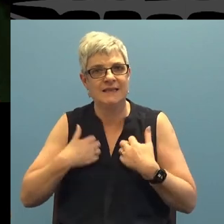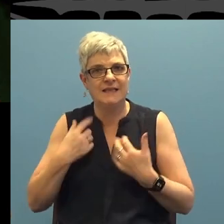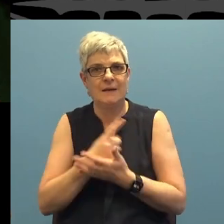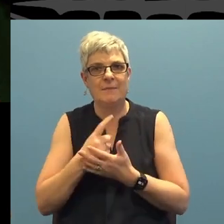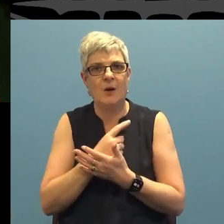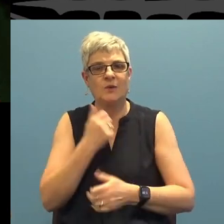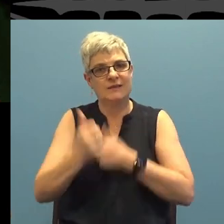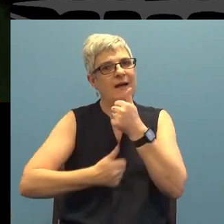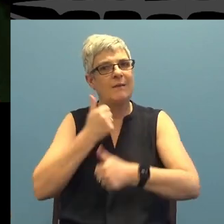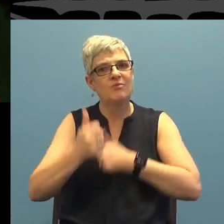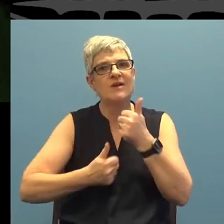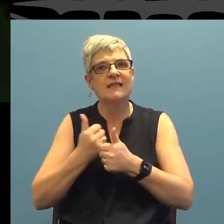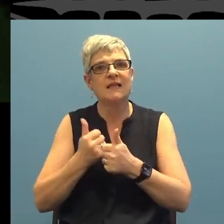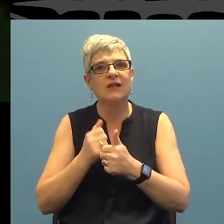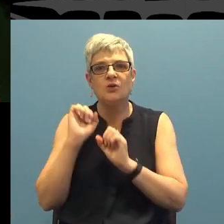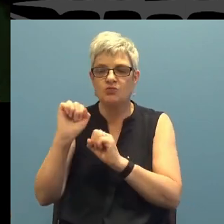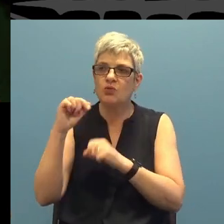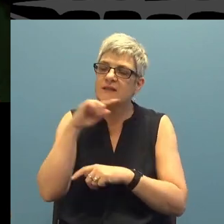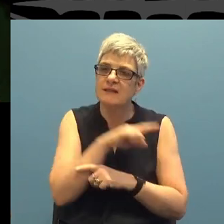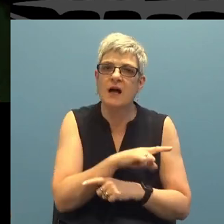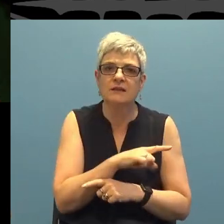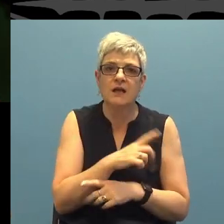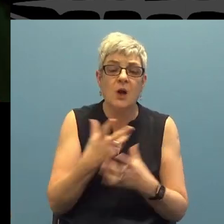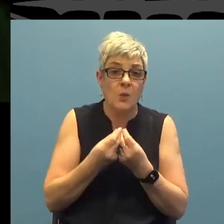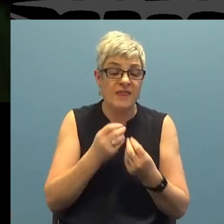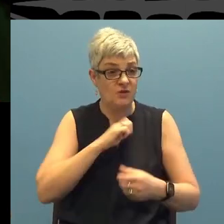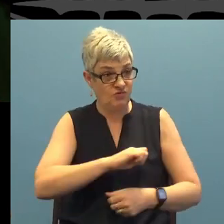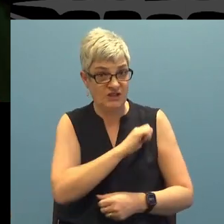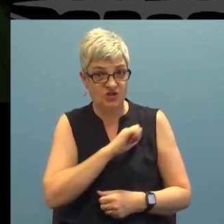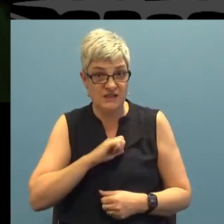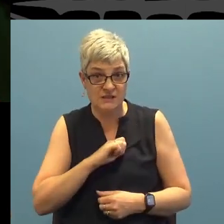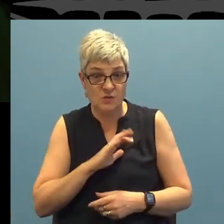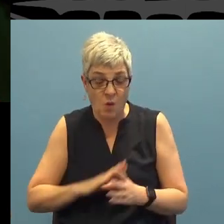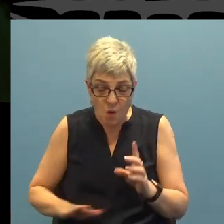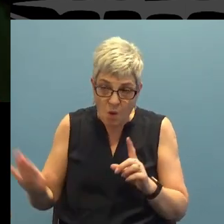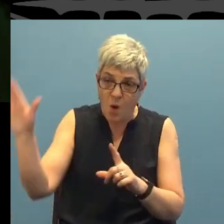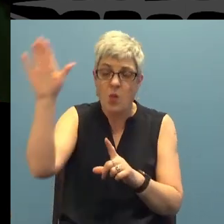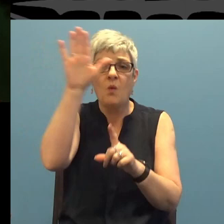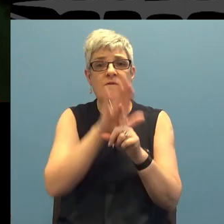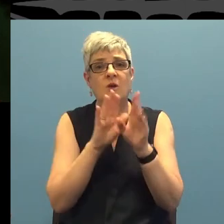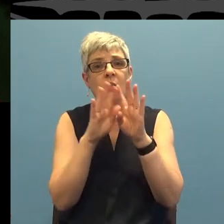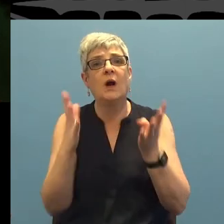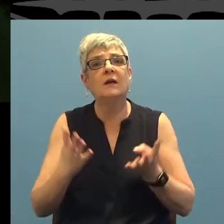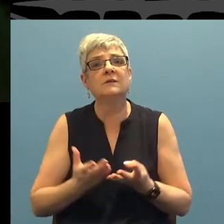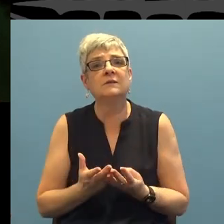about celebrating the birth of your Son with Christians all across the world.